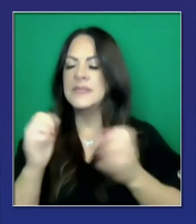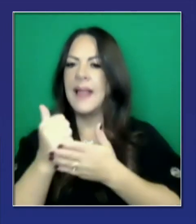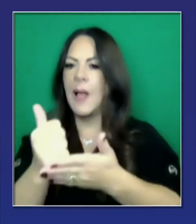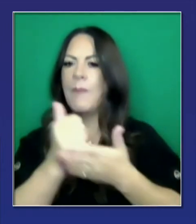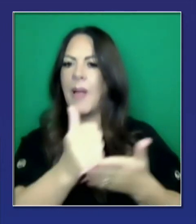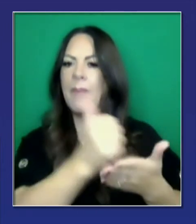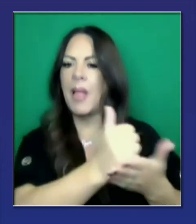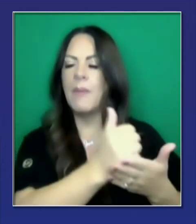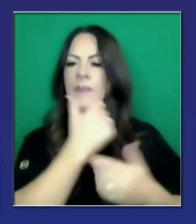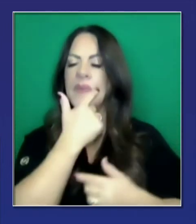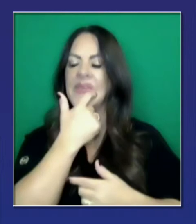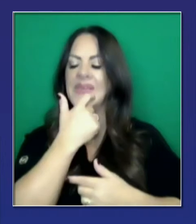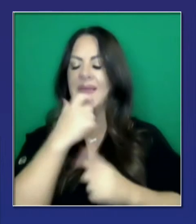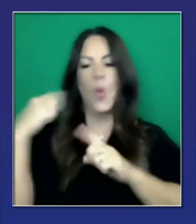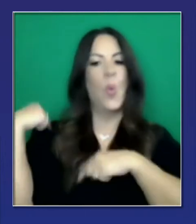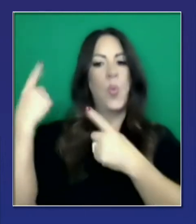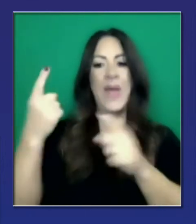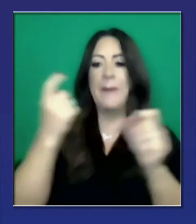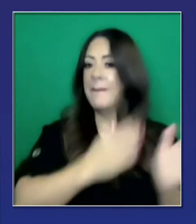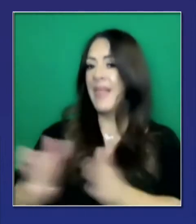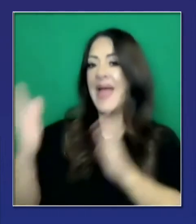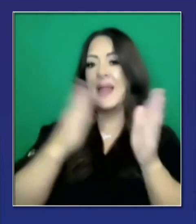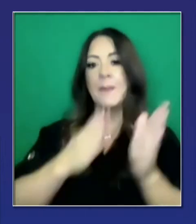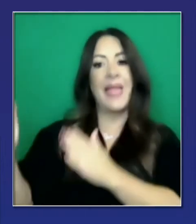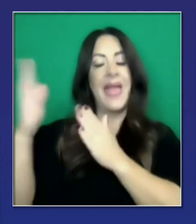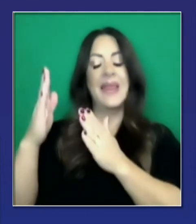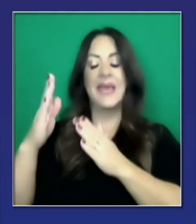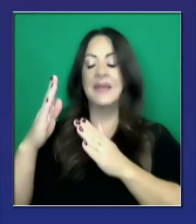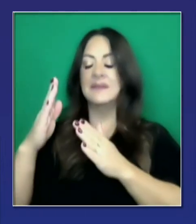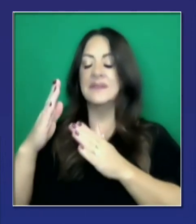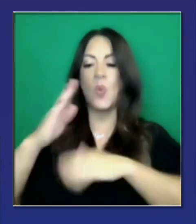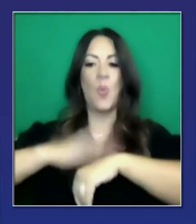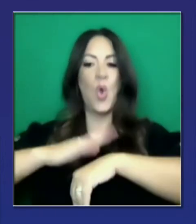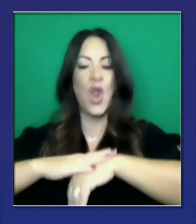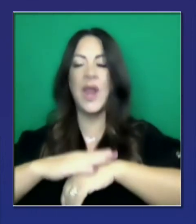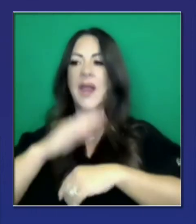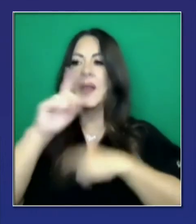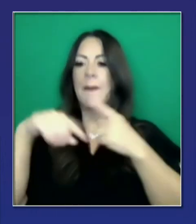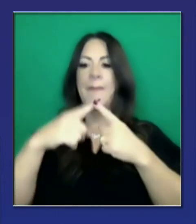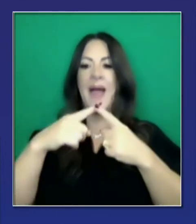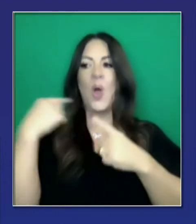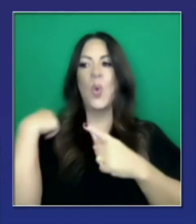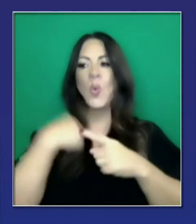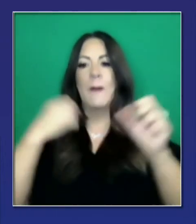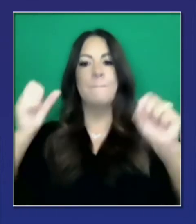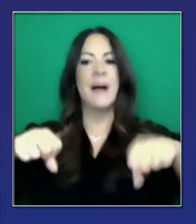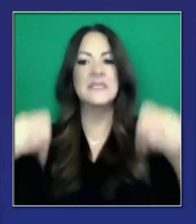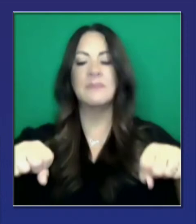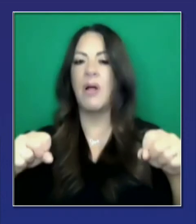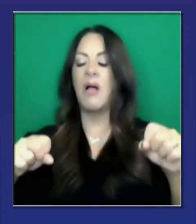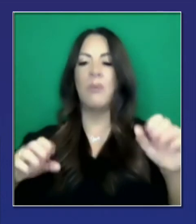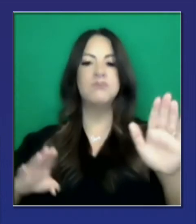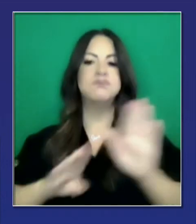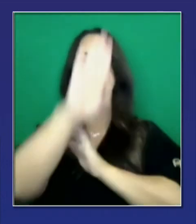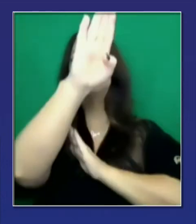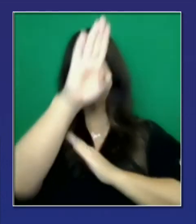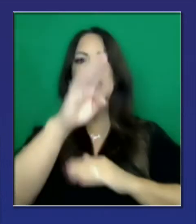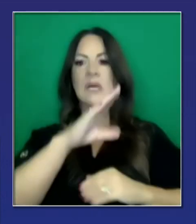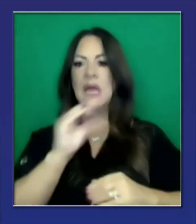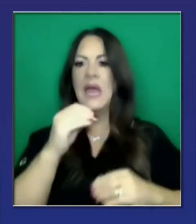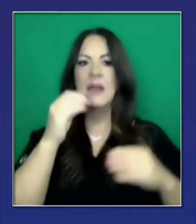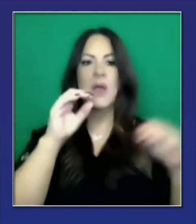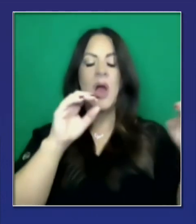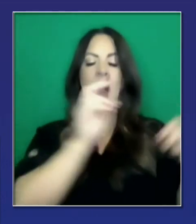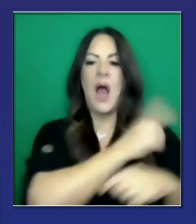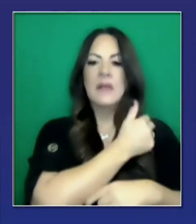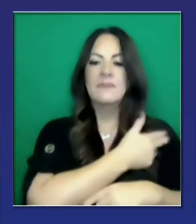months, not just many, many weeks, since this third wave and this new surge that we have experienced. But we've also been